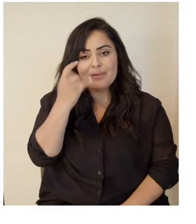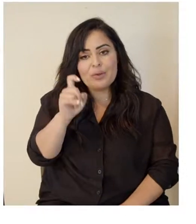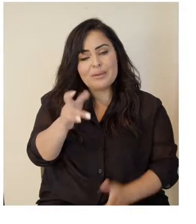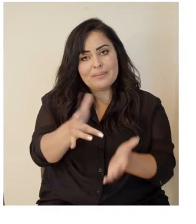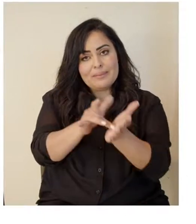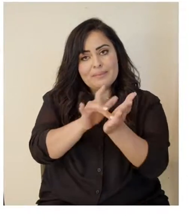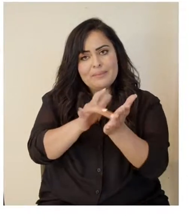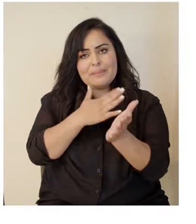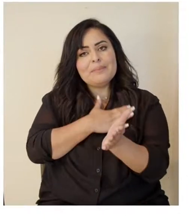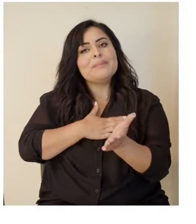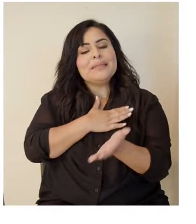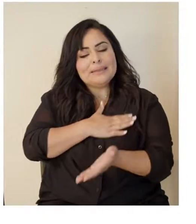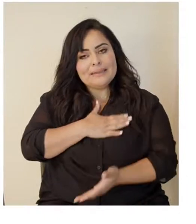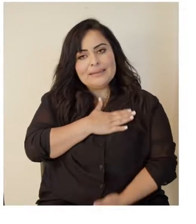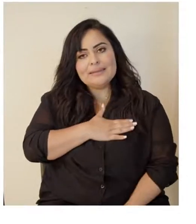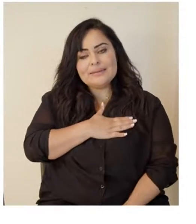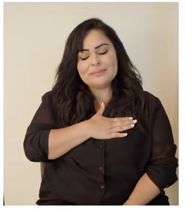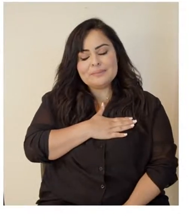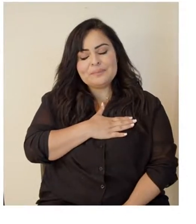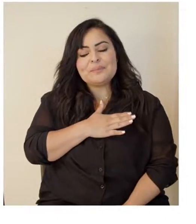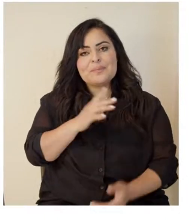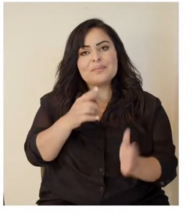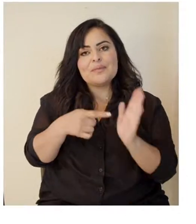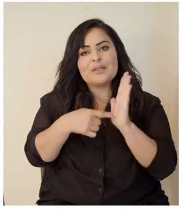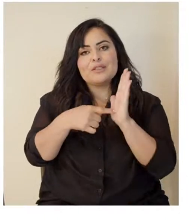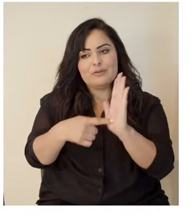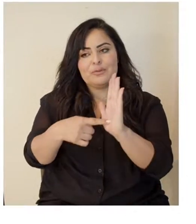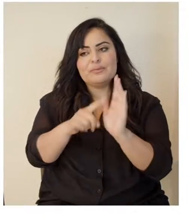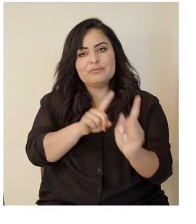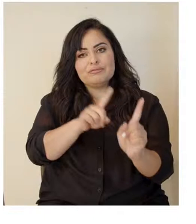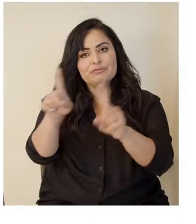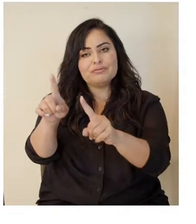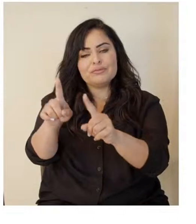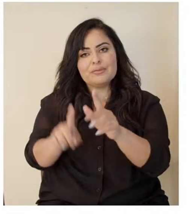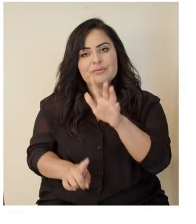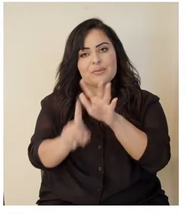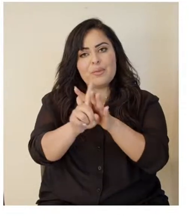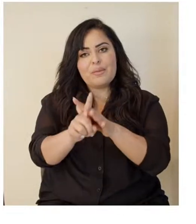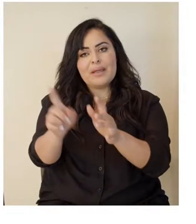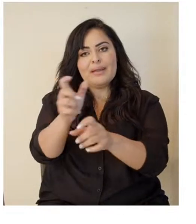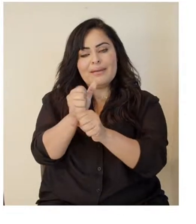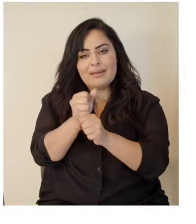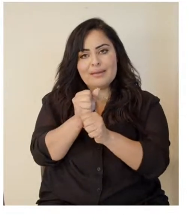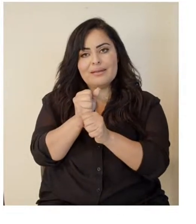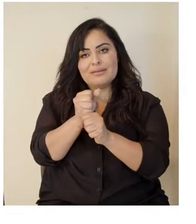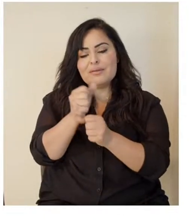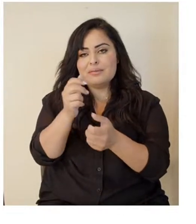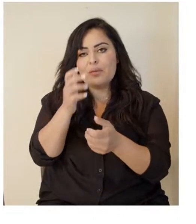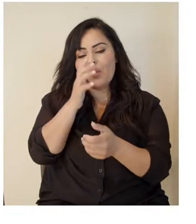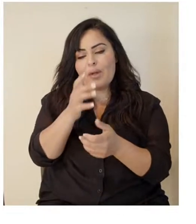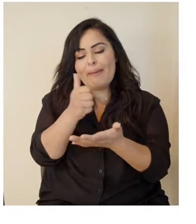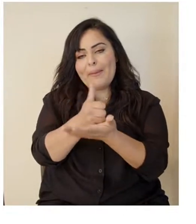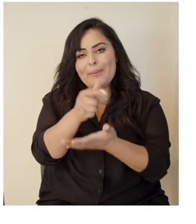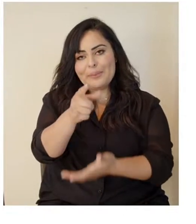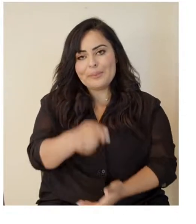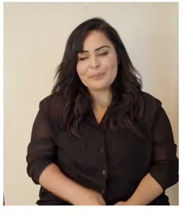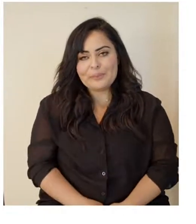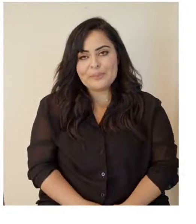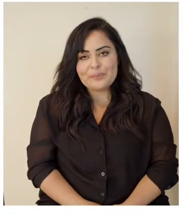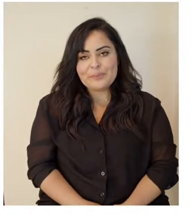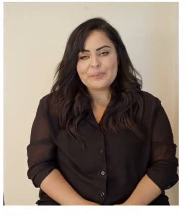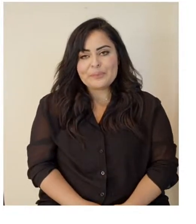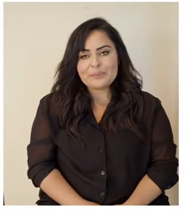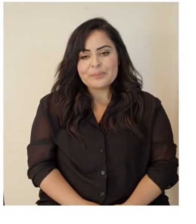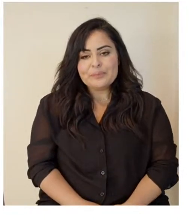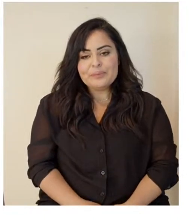prescriptions refilled, please show up at the Civic Center and they can assist with that.